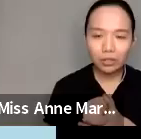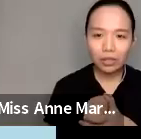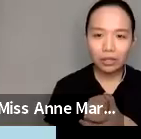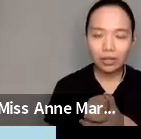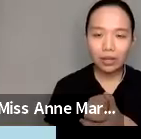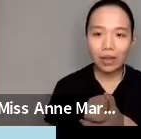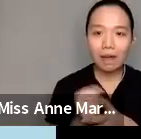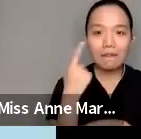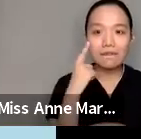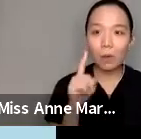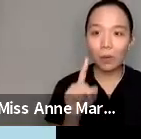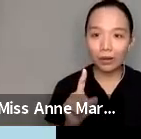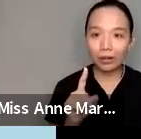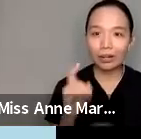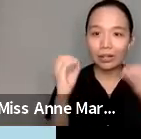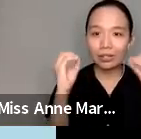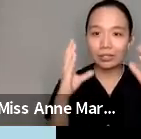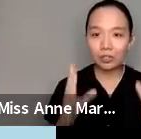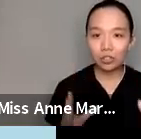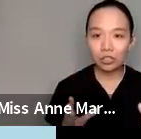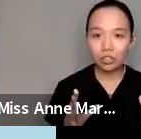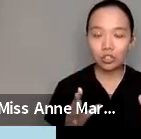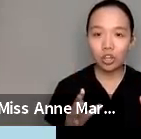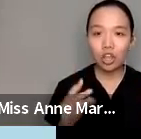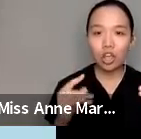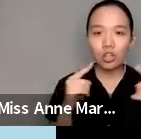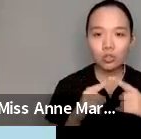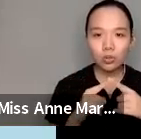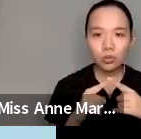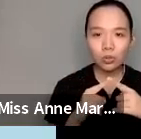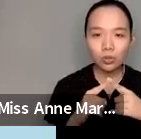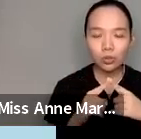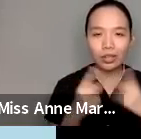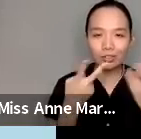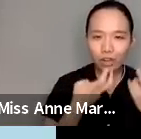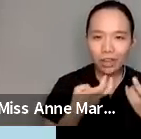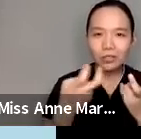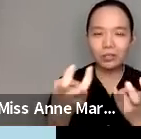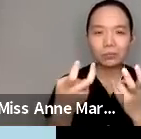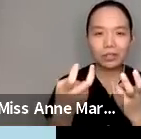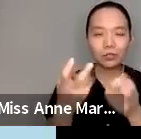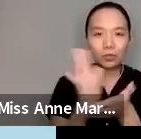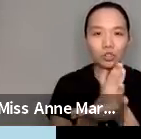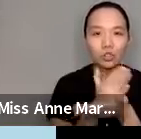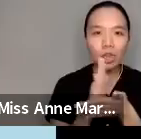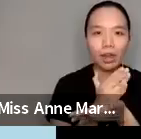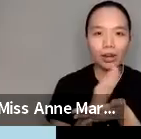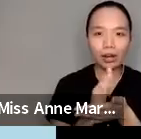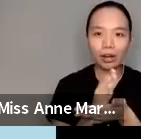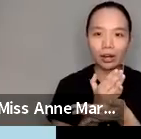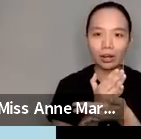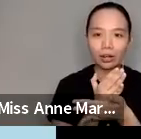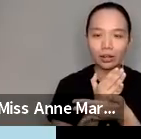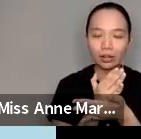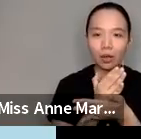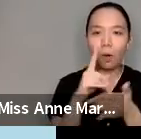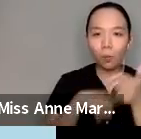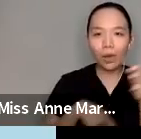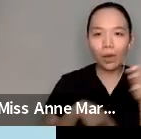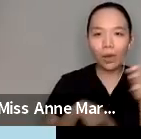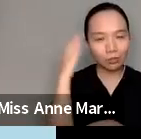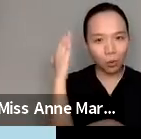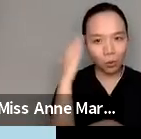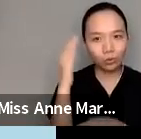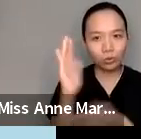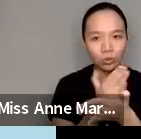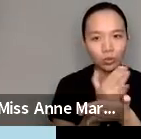bridge for teachers to send, to transmit, to share what they know, to